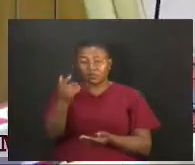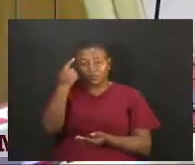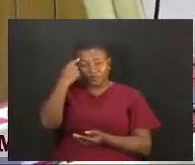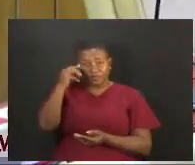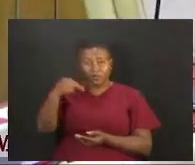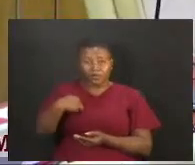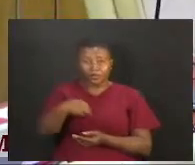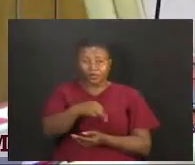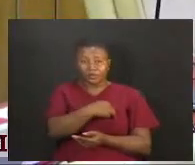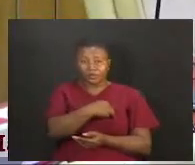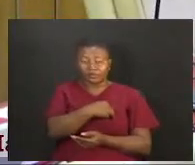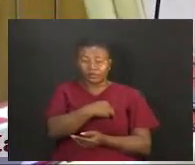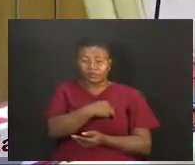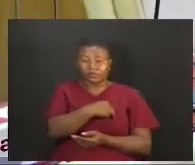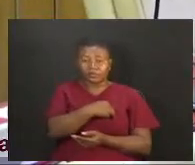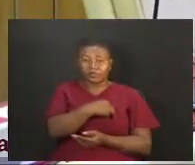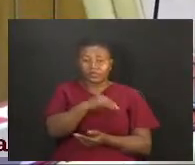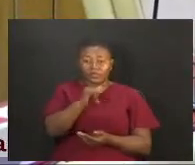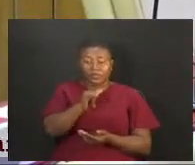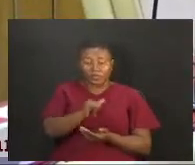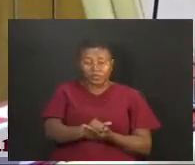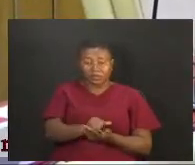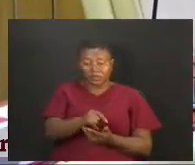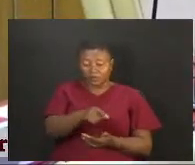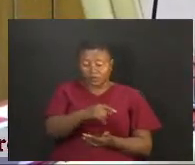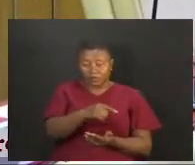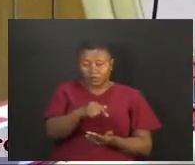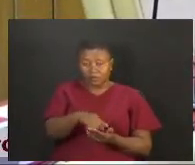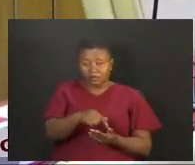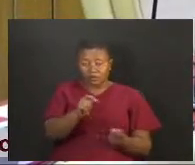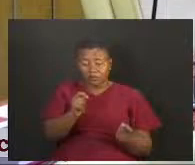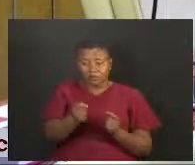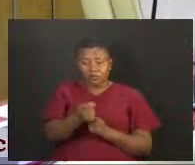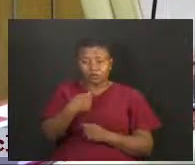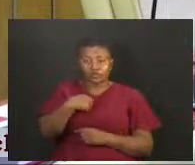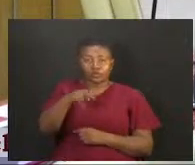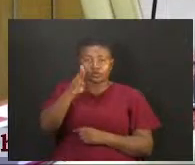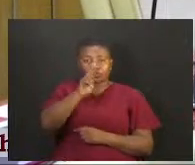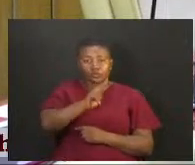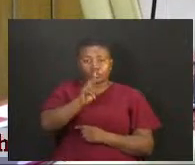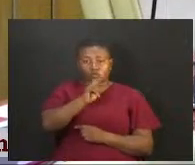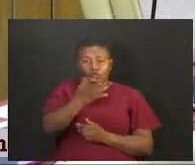because it's a transition. We used to debate